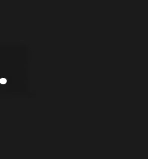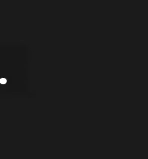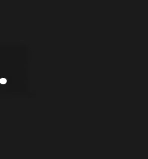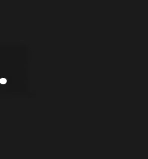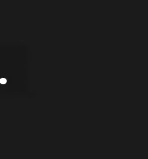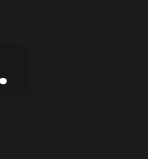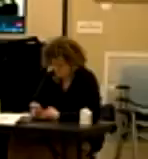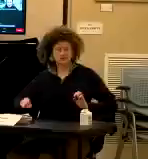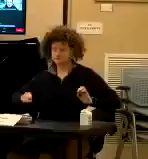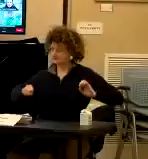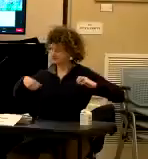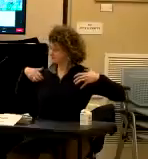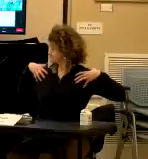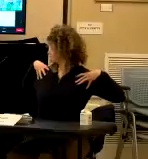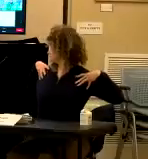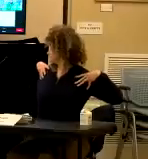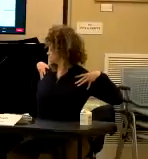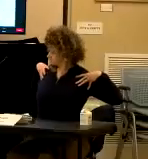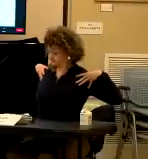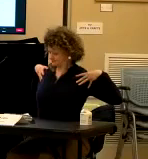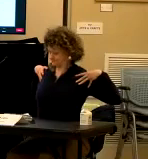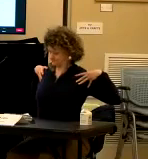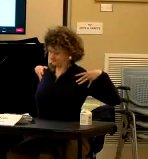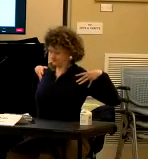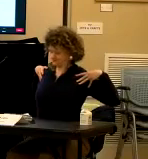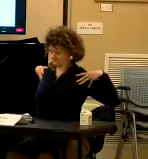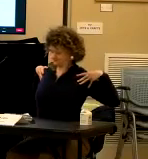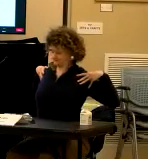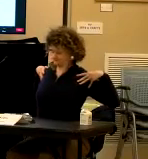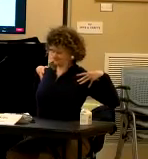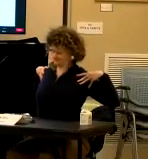You can have that. I don't usually print things. I just think it.